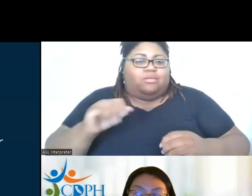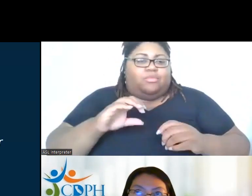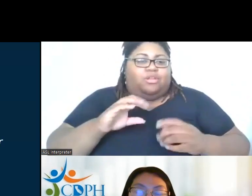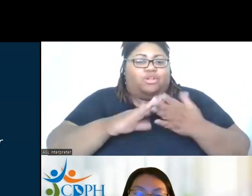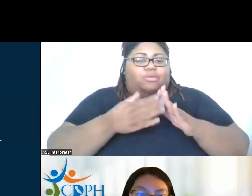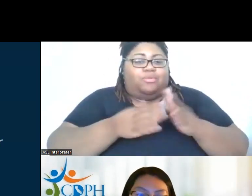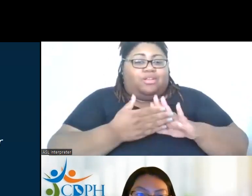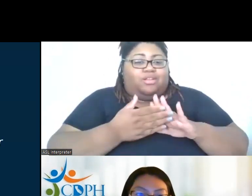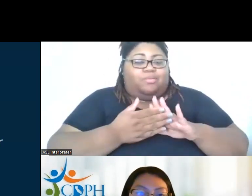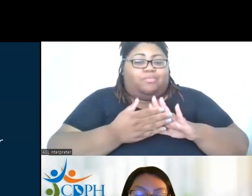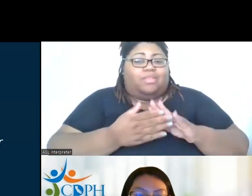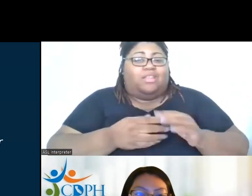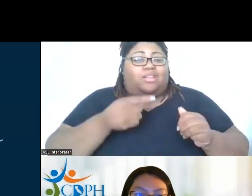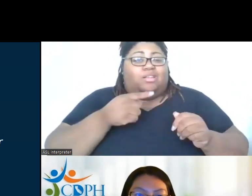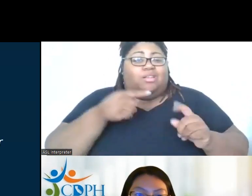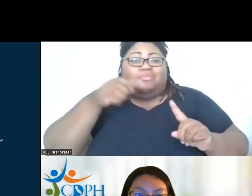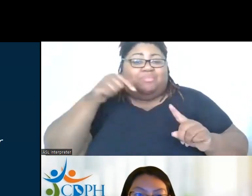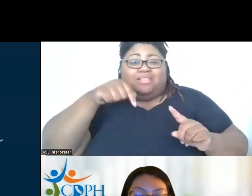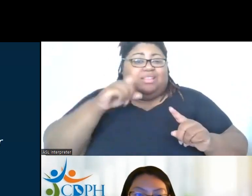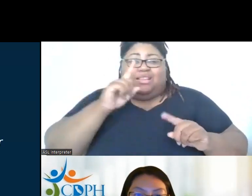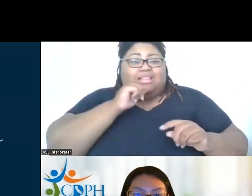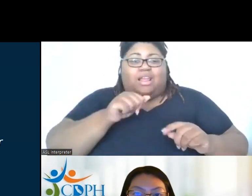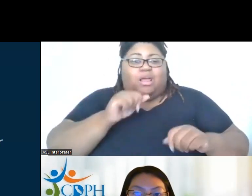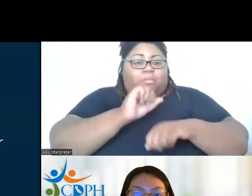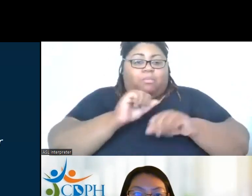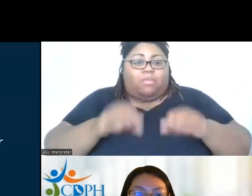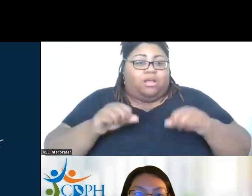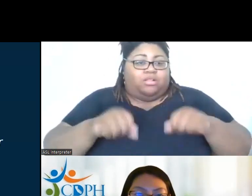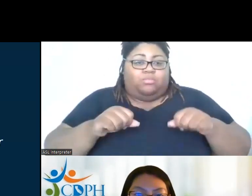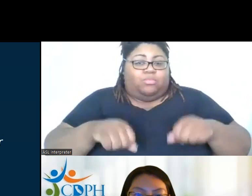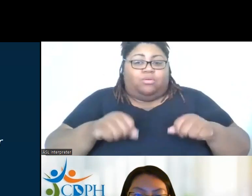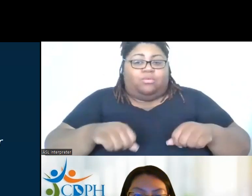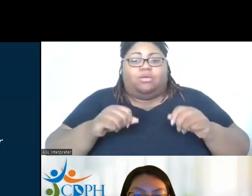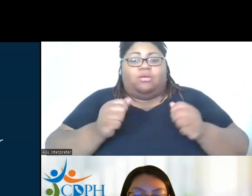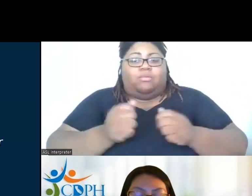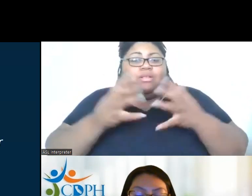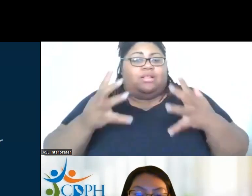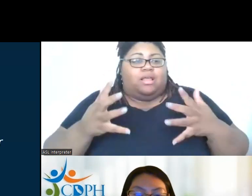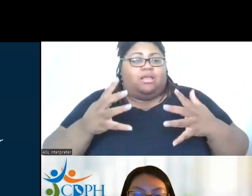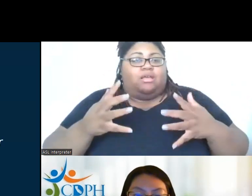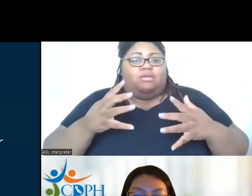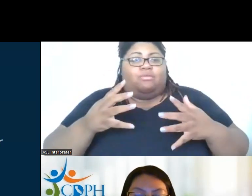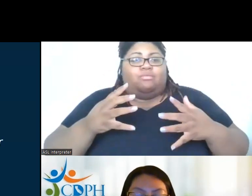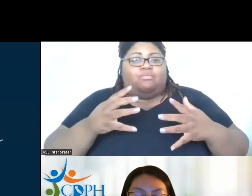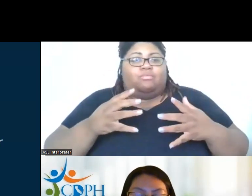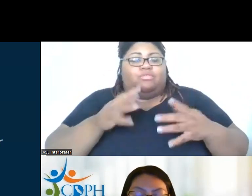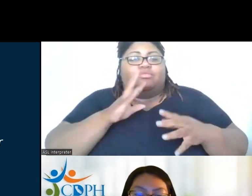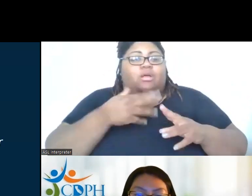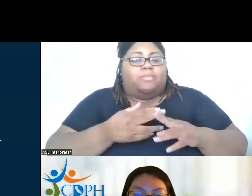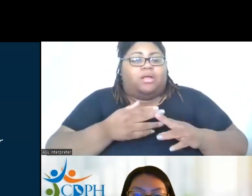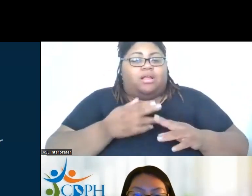has not been possible in the entirety of this 3-year pandemic. But before I launch into it, I